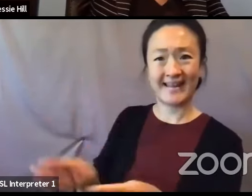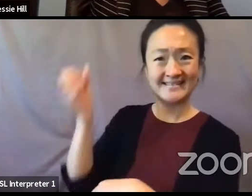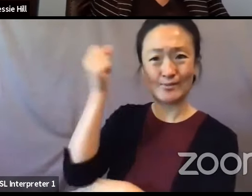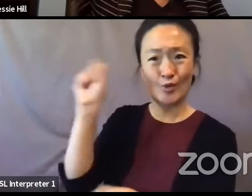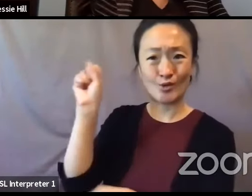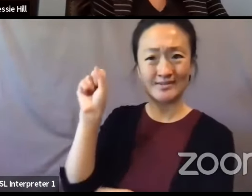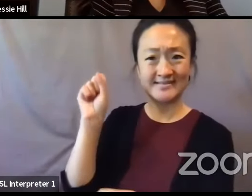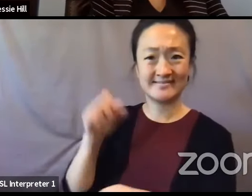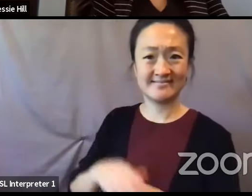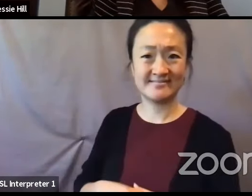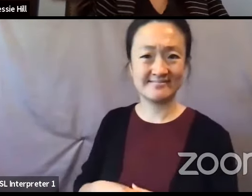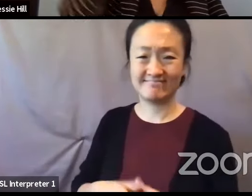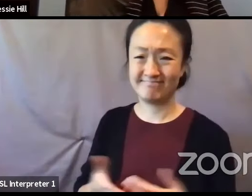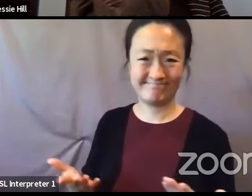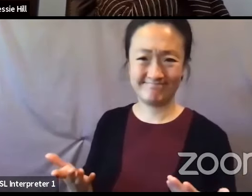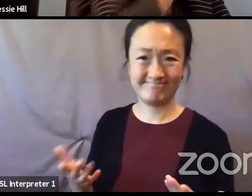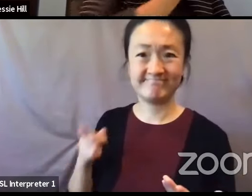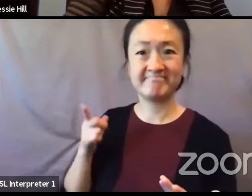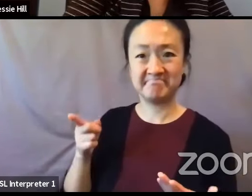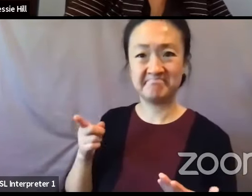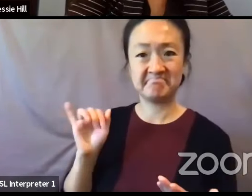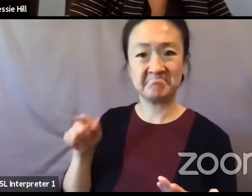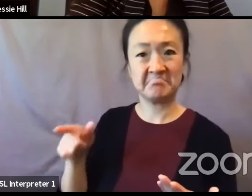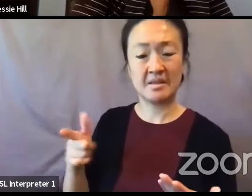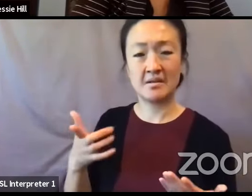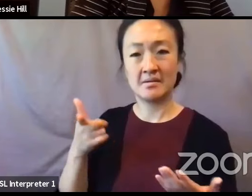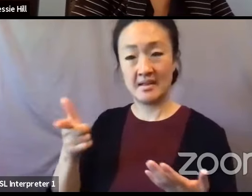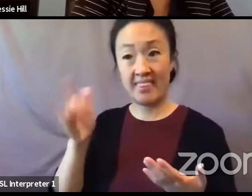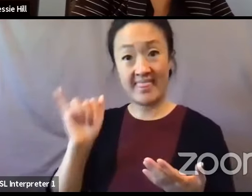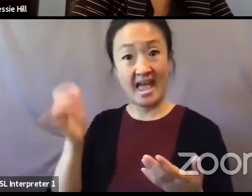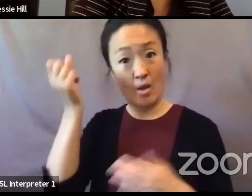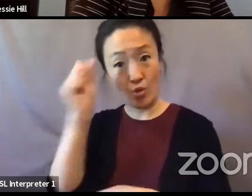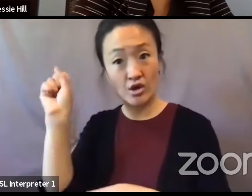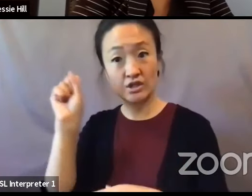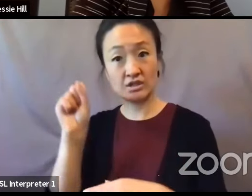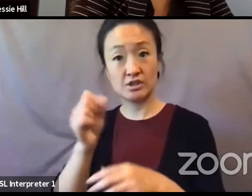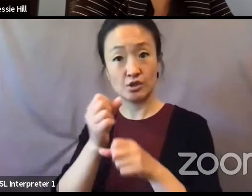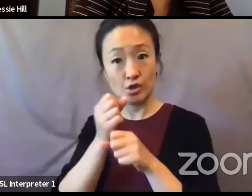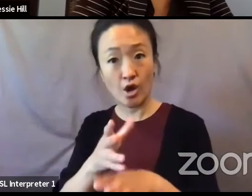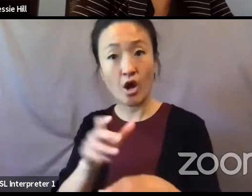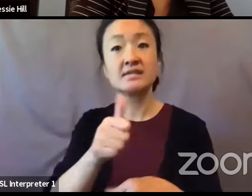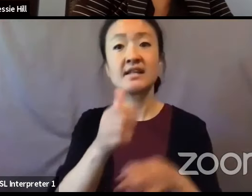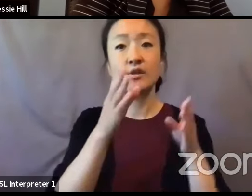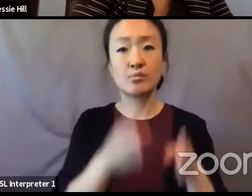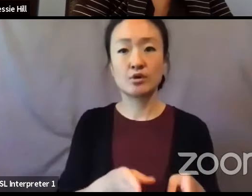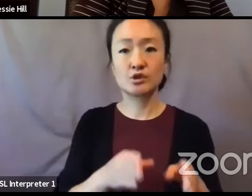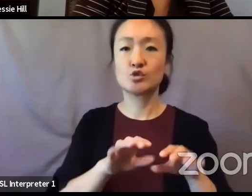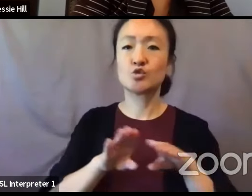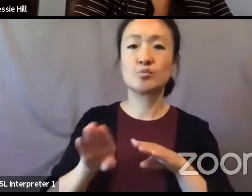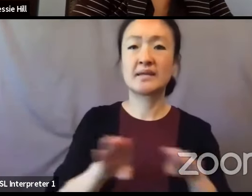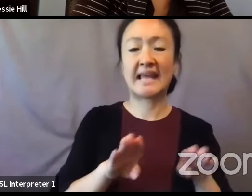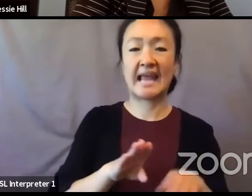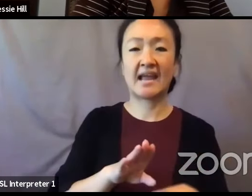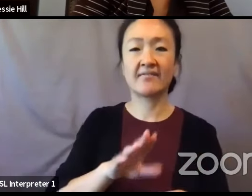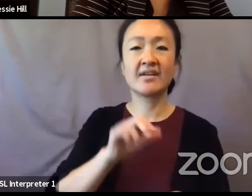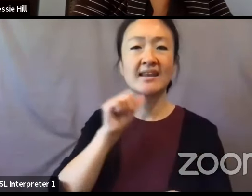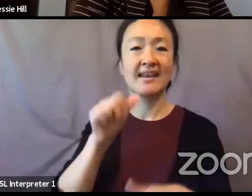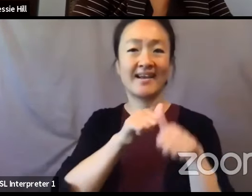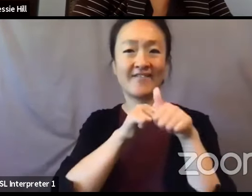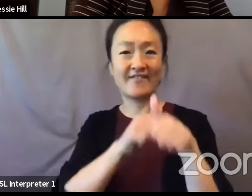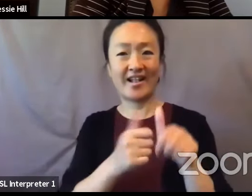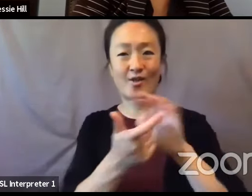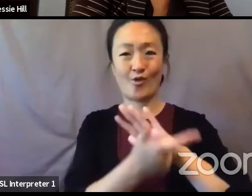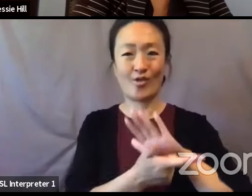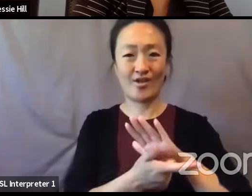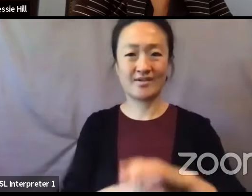that may have inspired someone else to behave in an unlawful way. Especially since